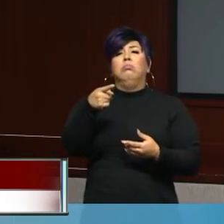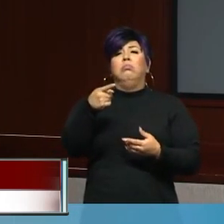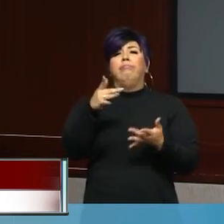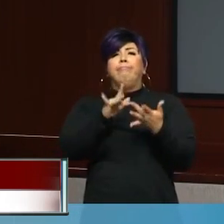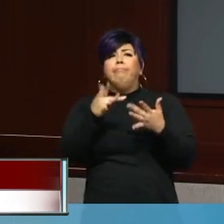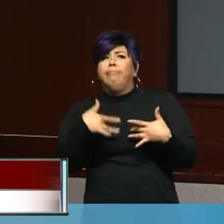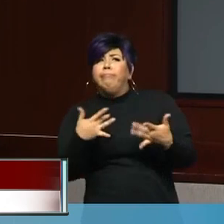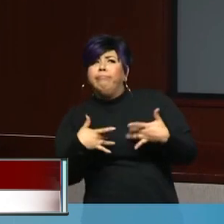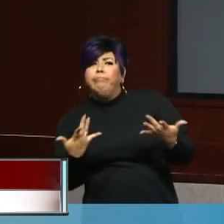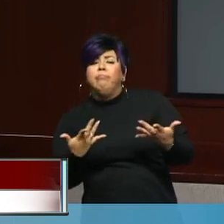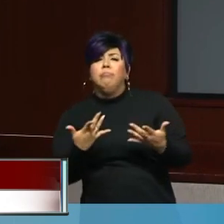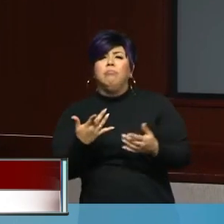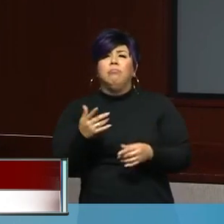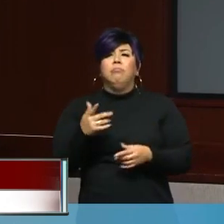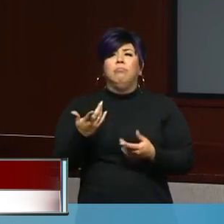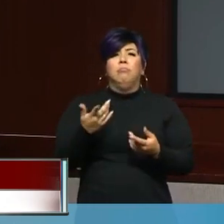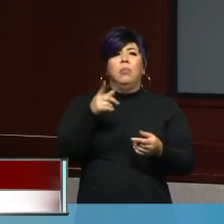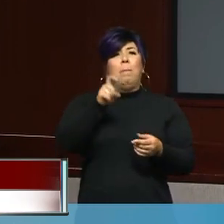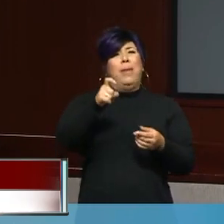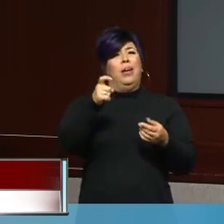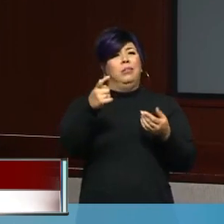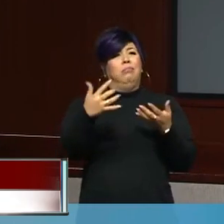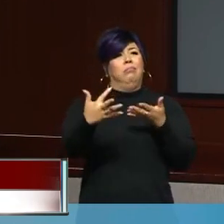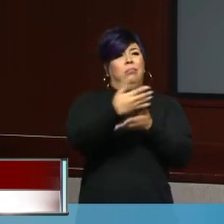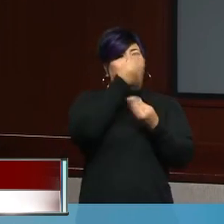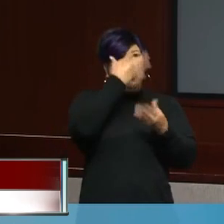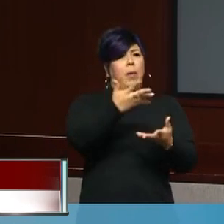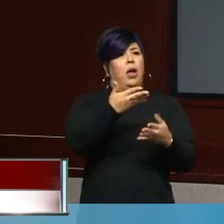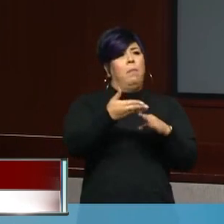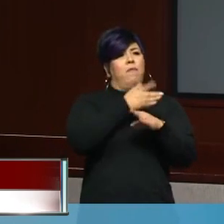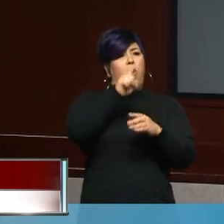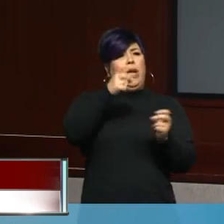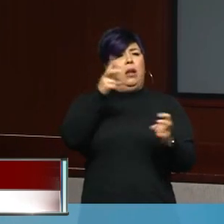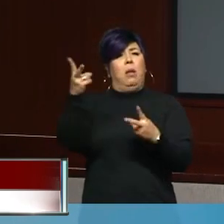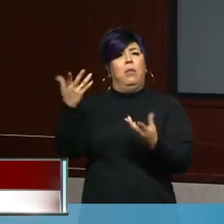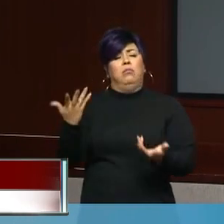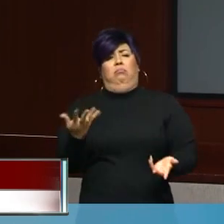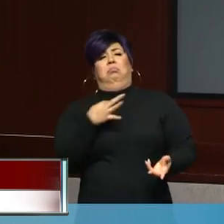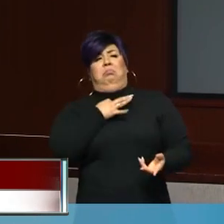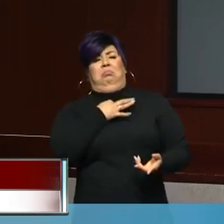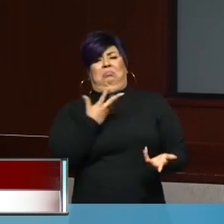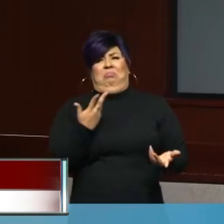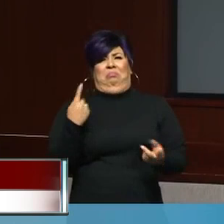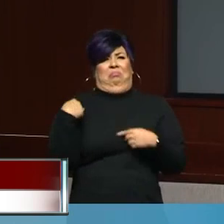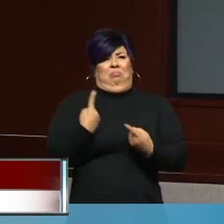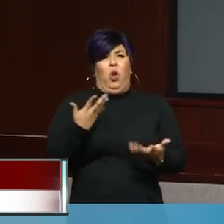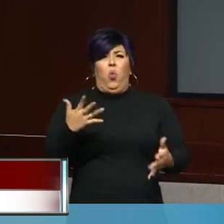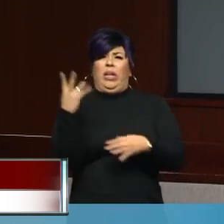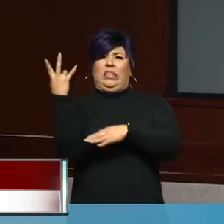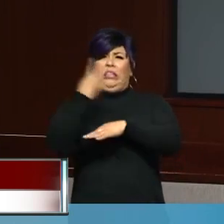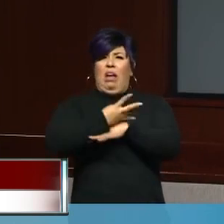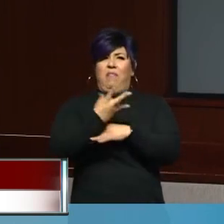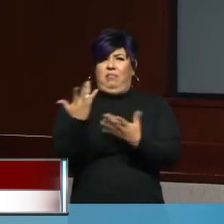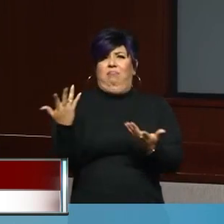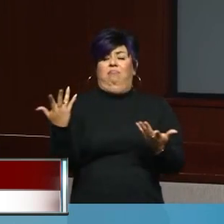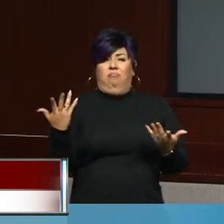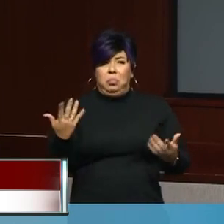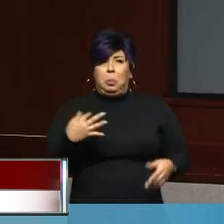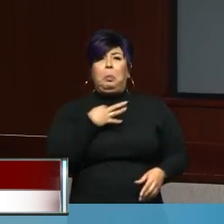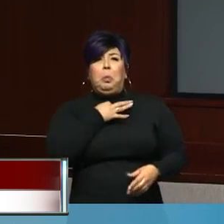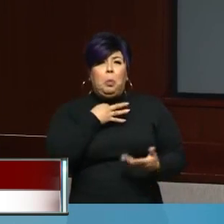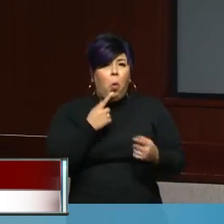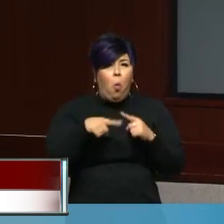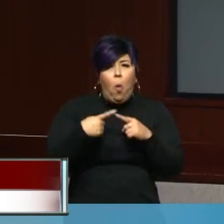needs to be collected before you guys can officially update that. So considering that it's been 7 days later since that last update, can you tell our